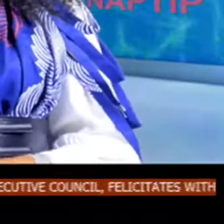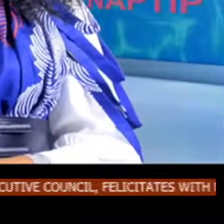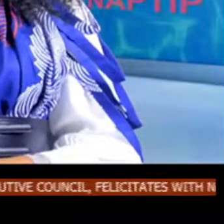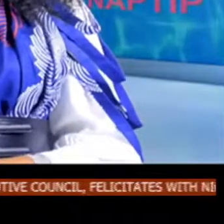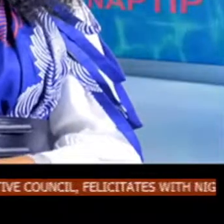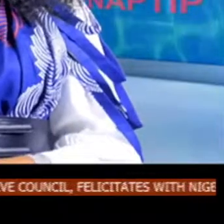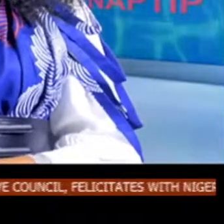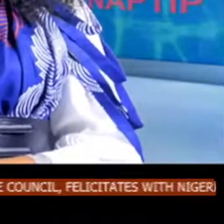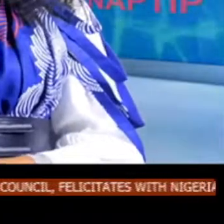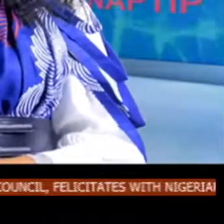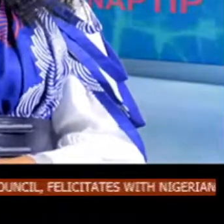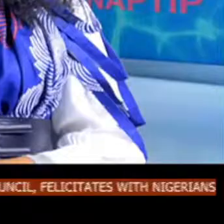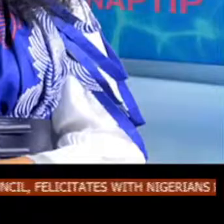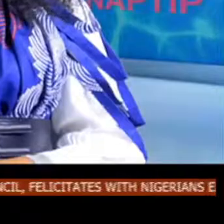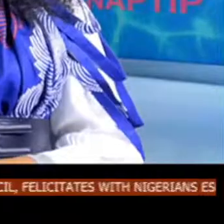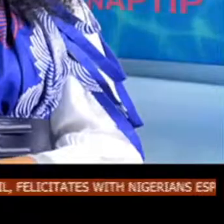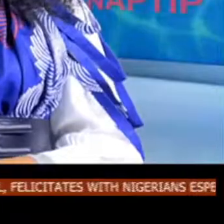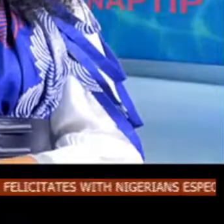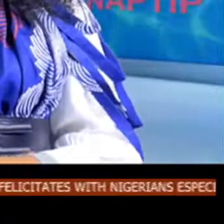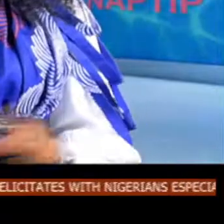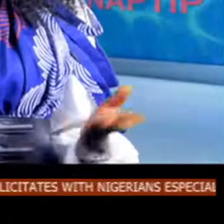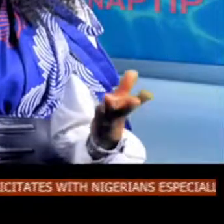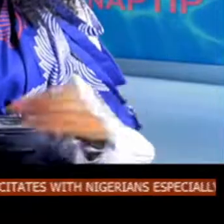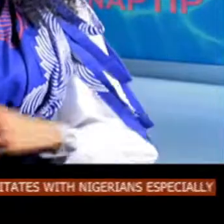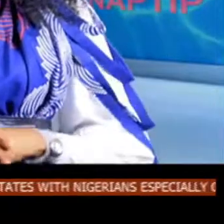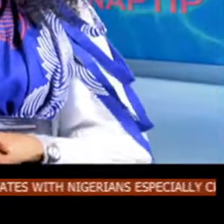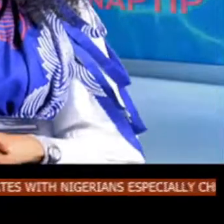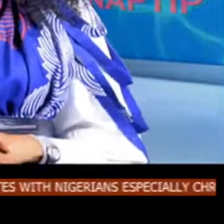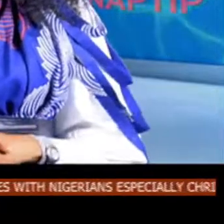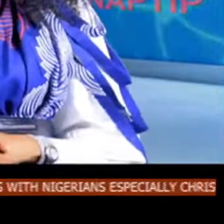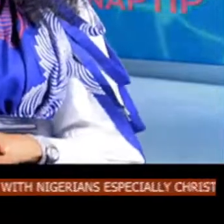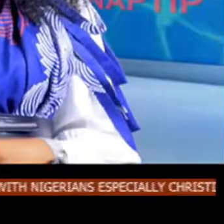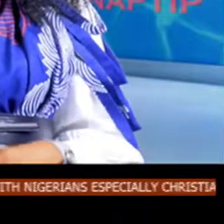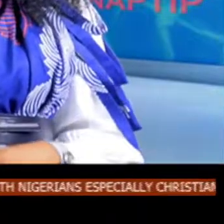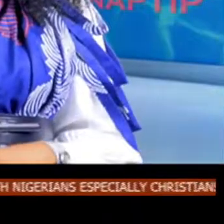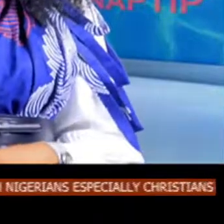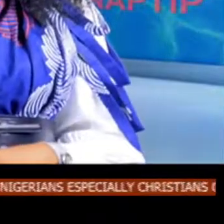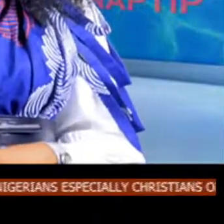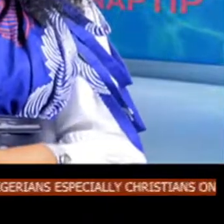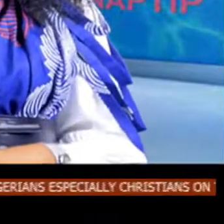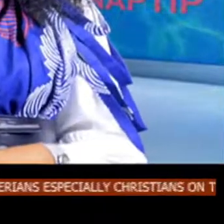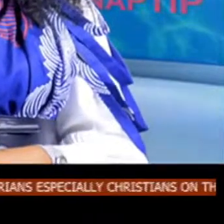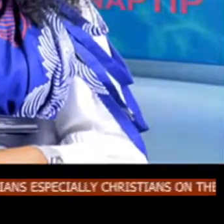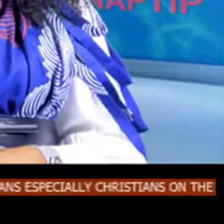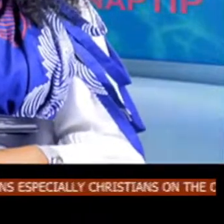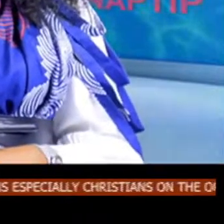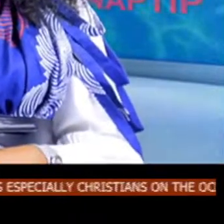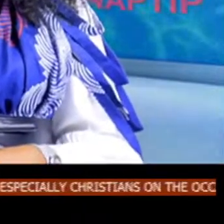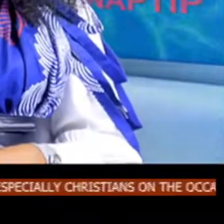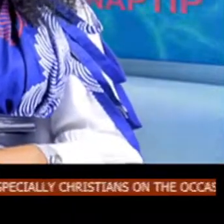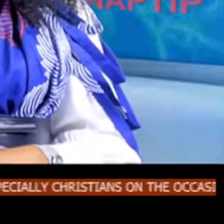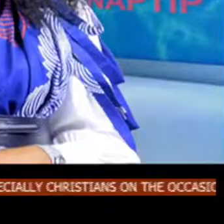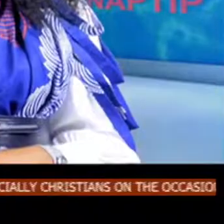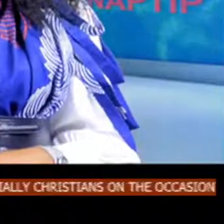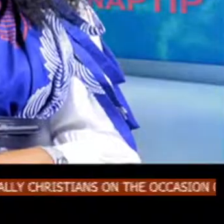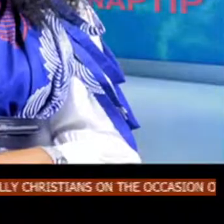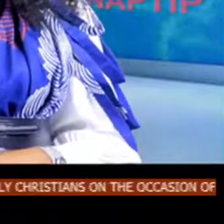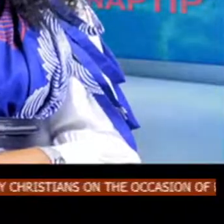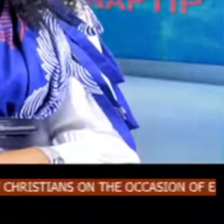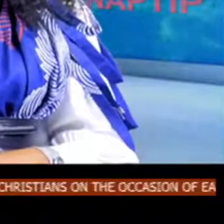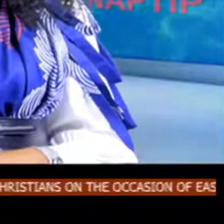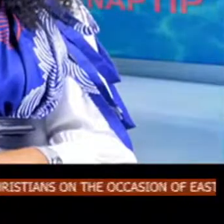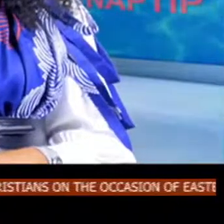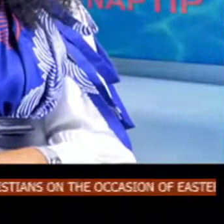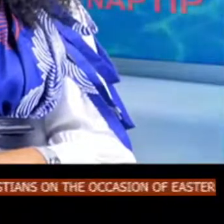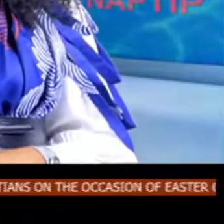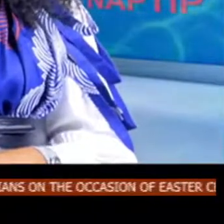Our focus on this episode is domestic violence. DV for short. What constitutes domestic violence? And what